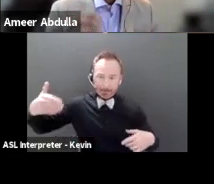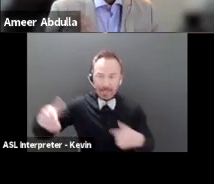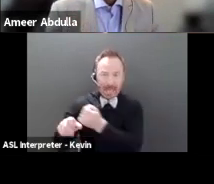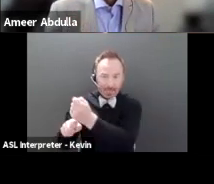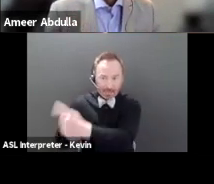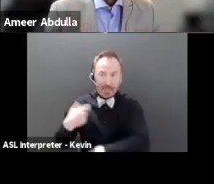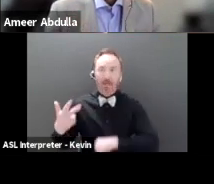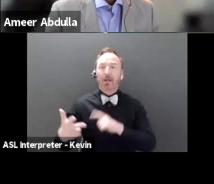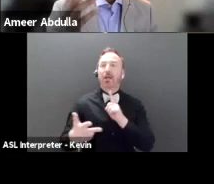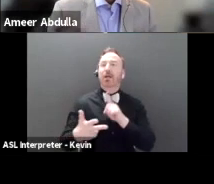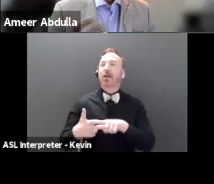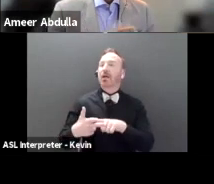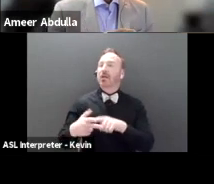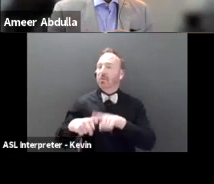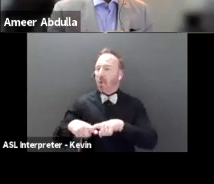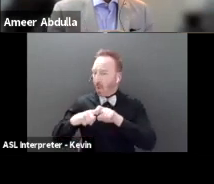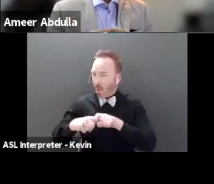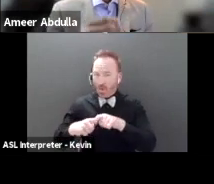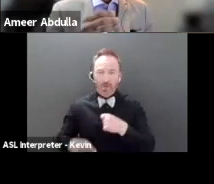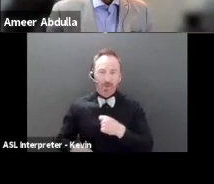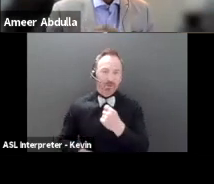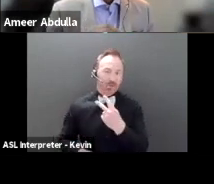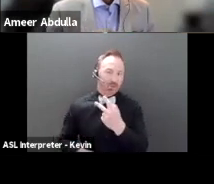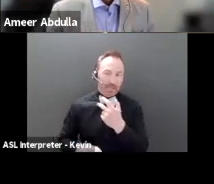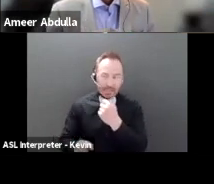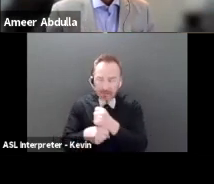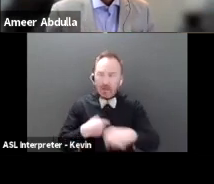those payments occur. So in option one, there will be about